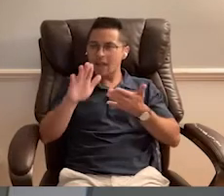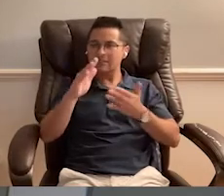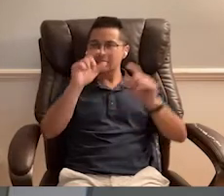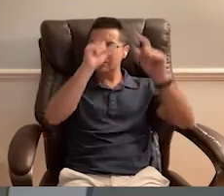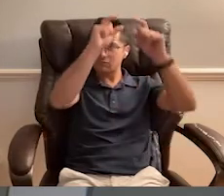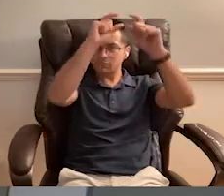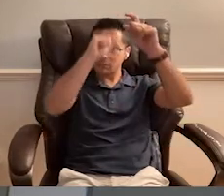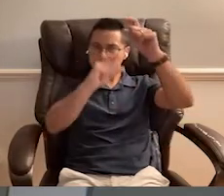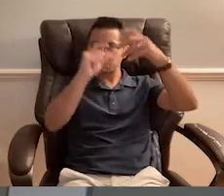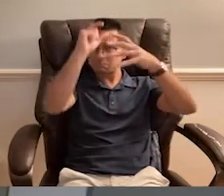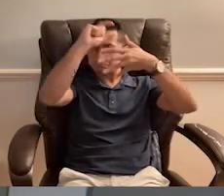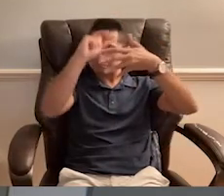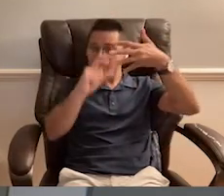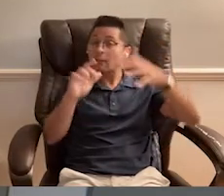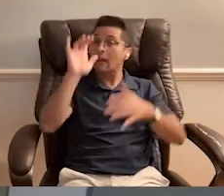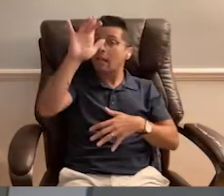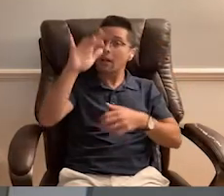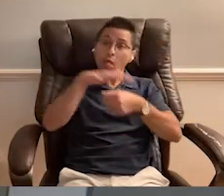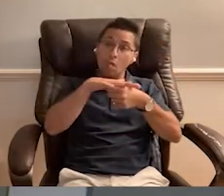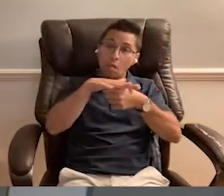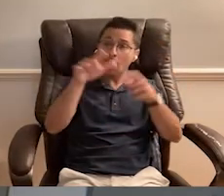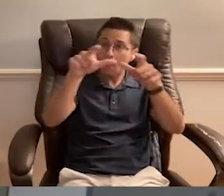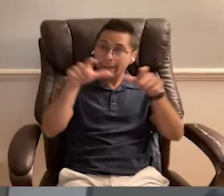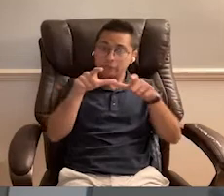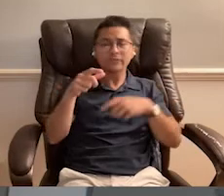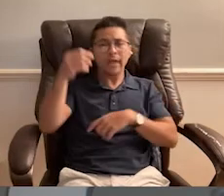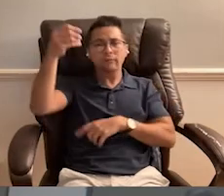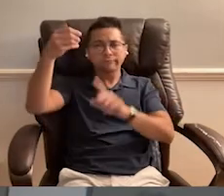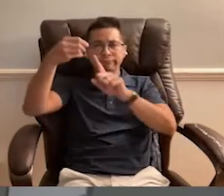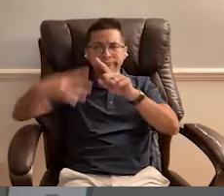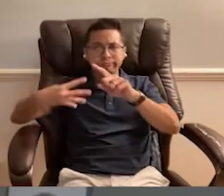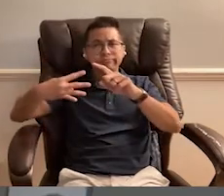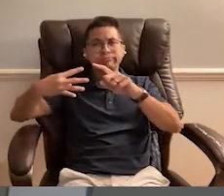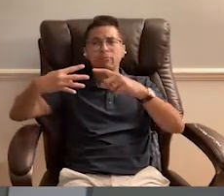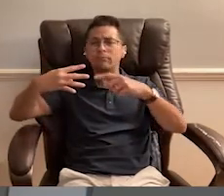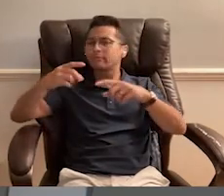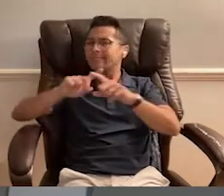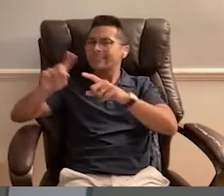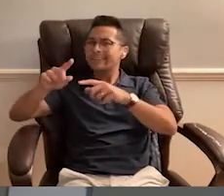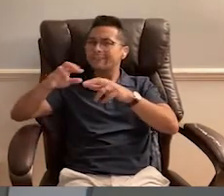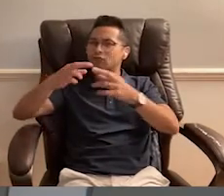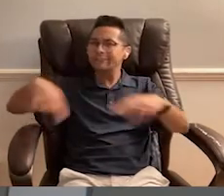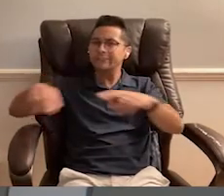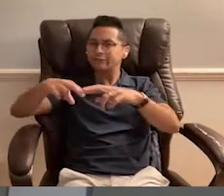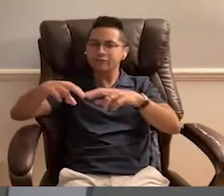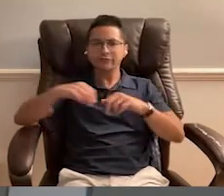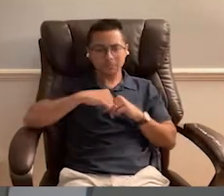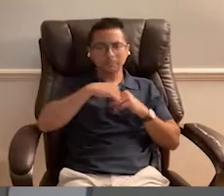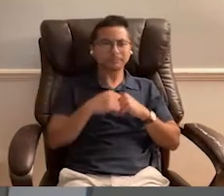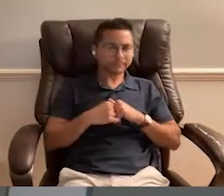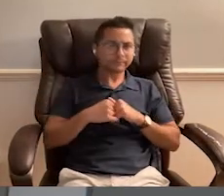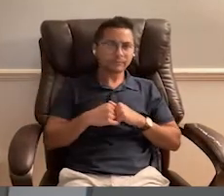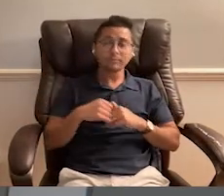APDcares.org, it pulls up our website. There's a nice little tab, different tabs. You can click on locations, and there'll be a drop-down box with the different regions